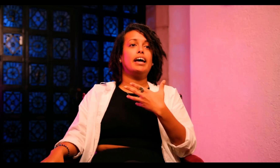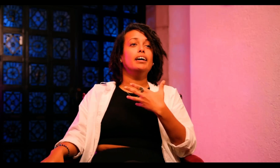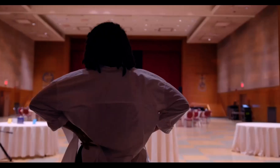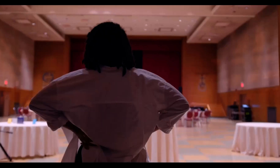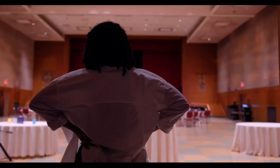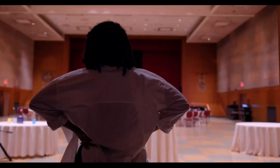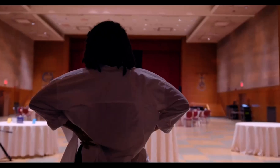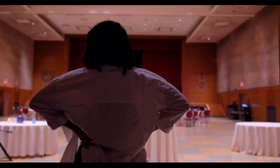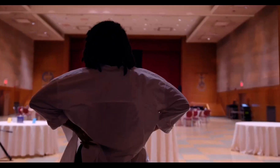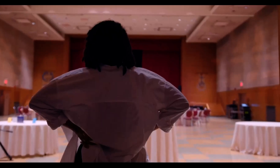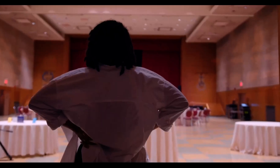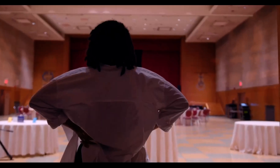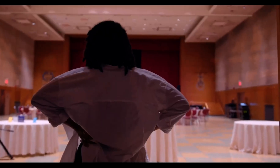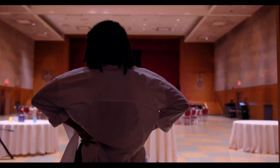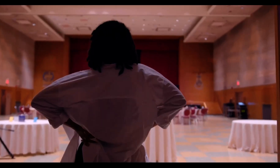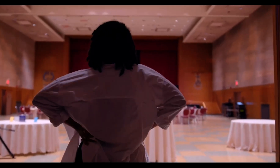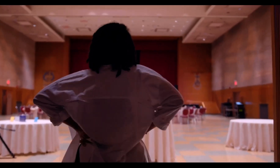safety net.